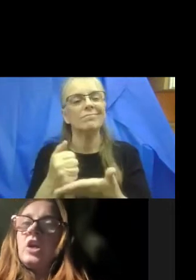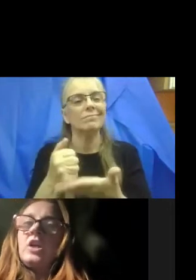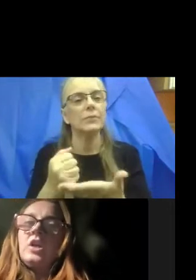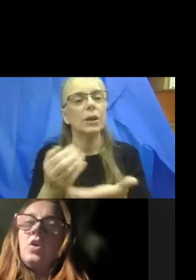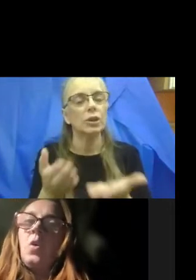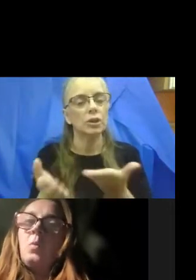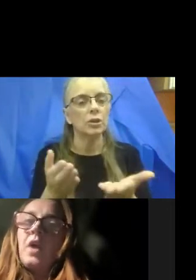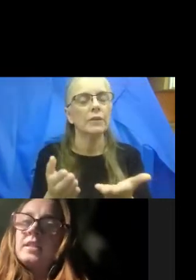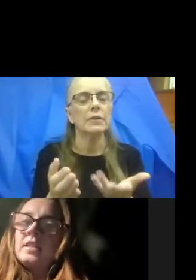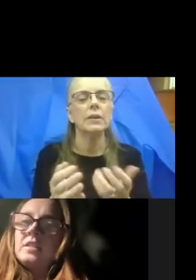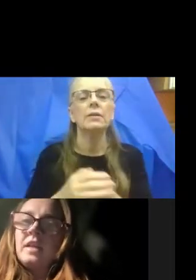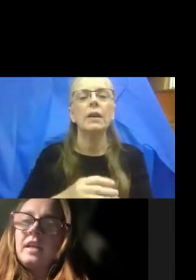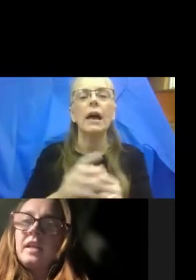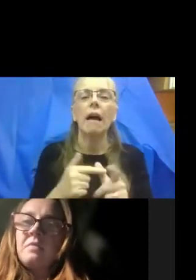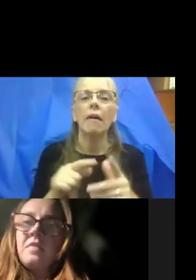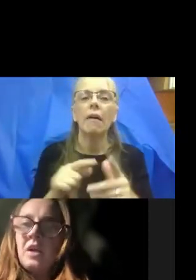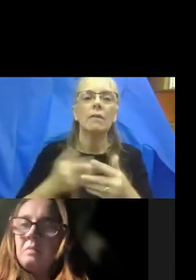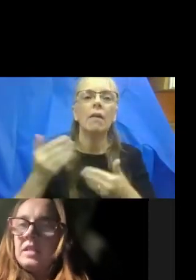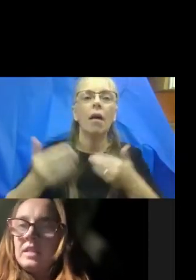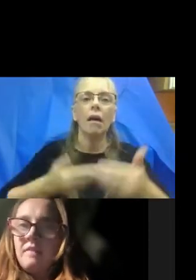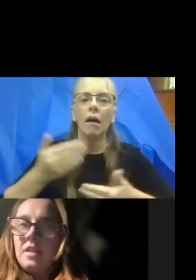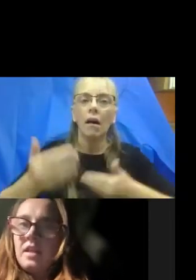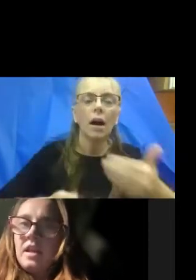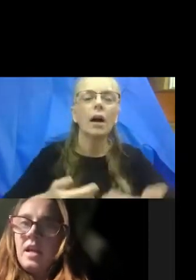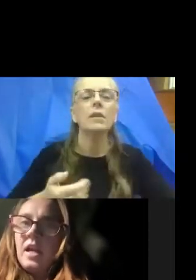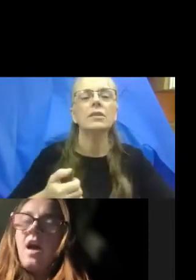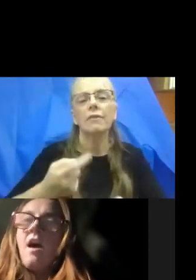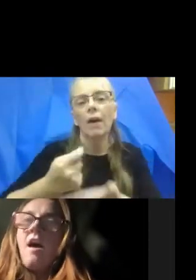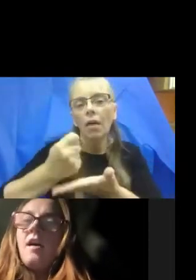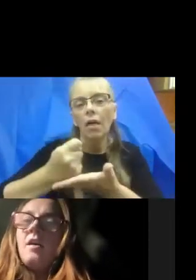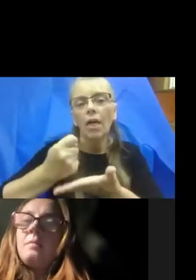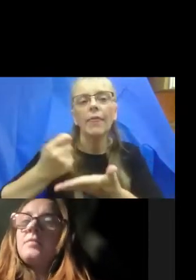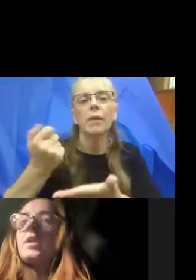and started the whole process of getting him therapies and everything.